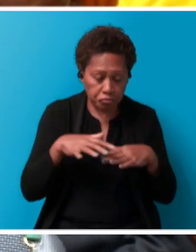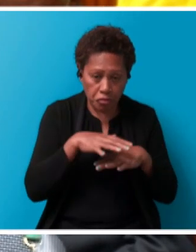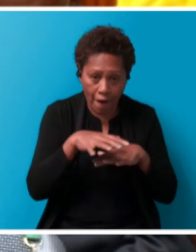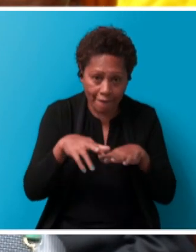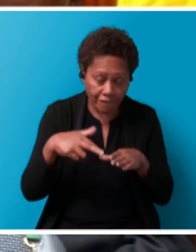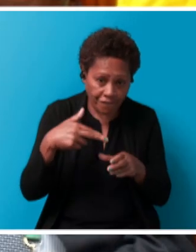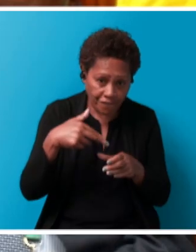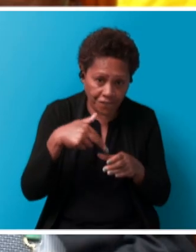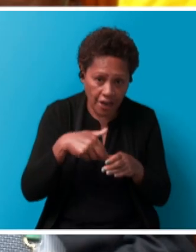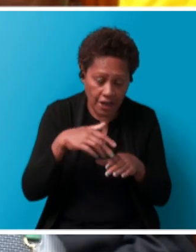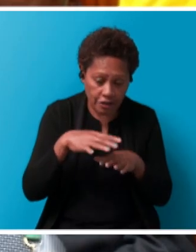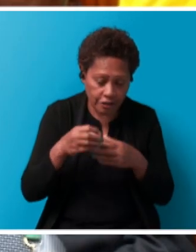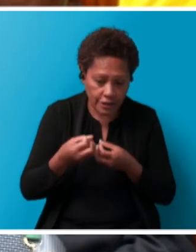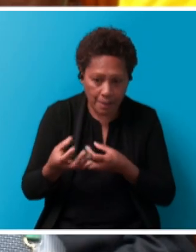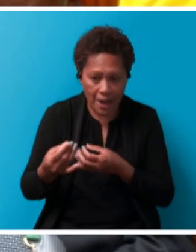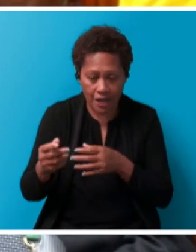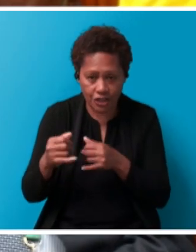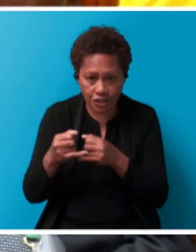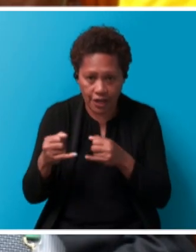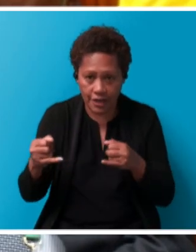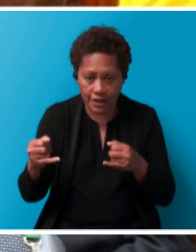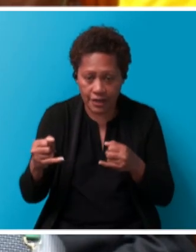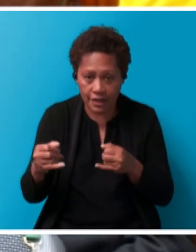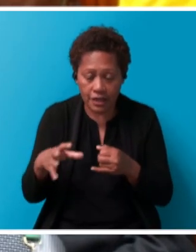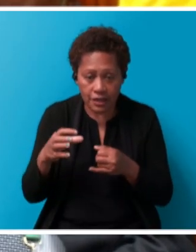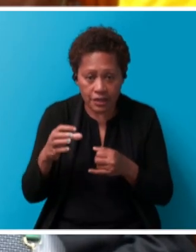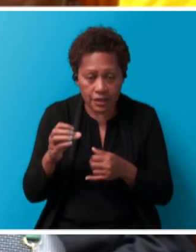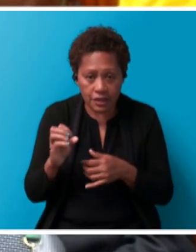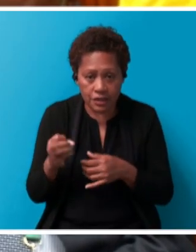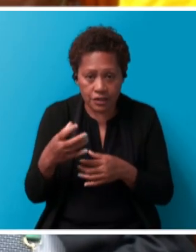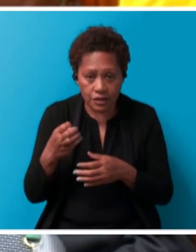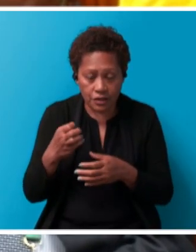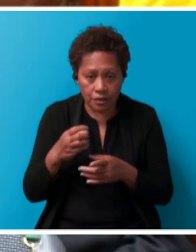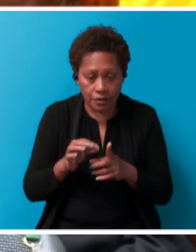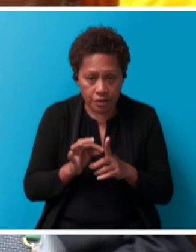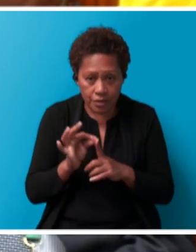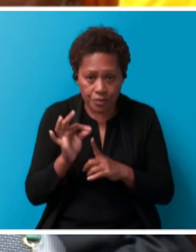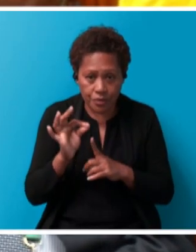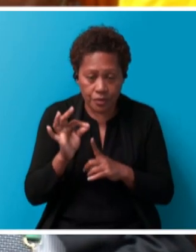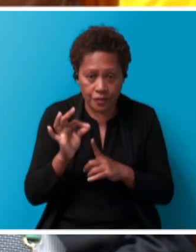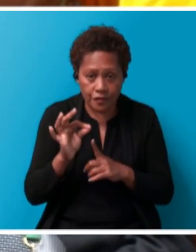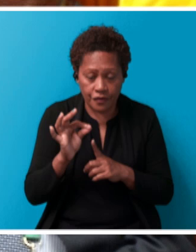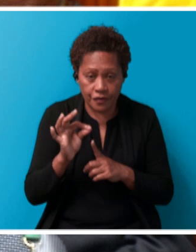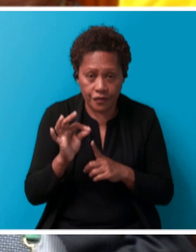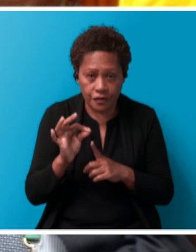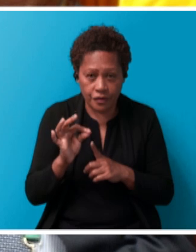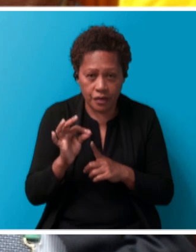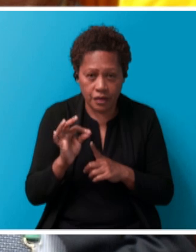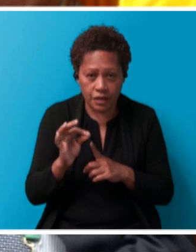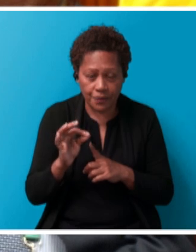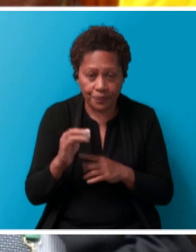chain, improve infrastructure compliance, enhance regulatory oversight, reform